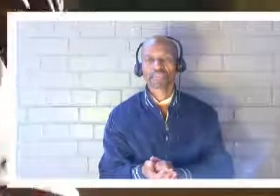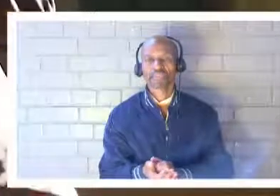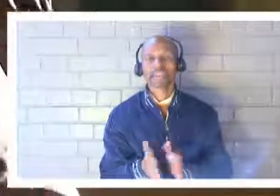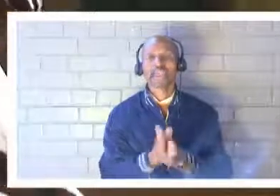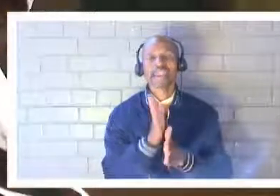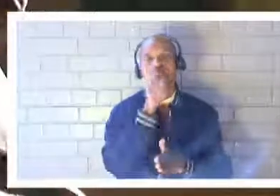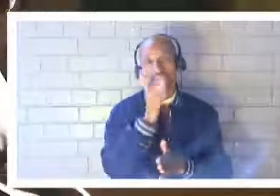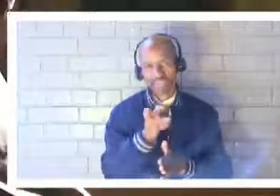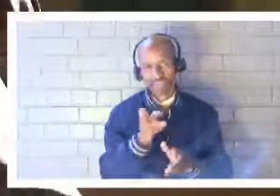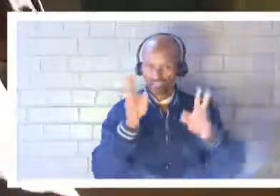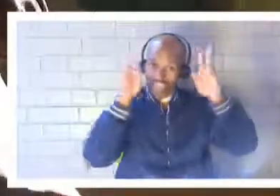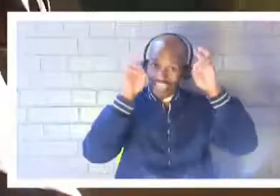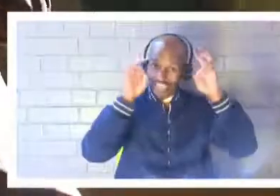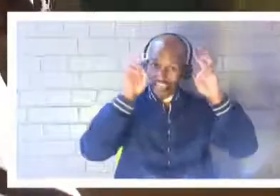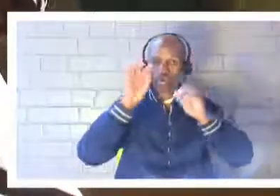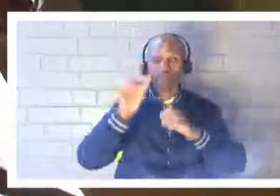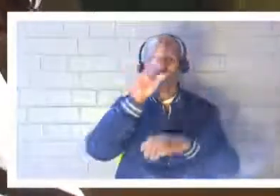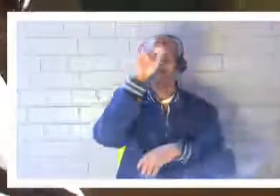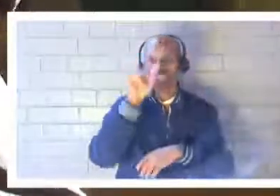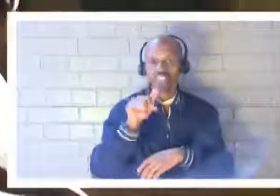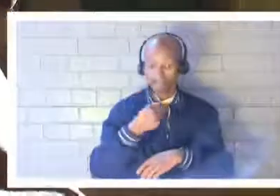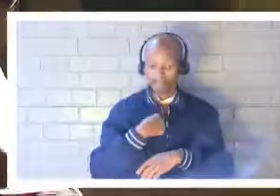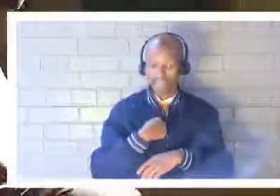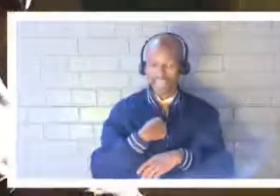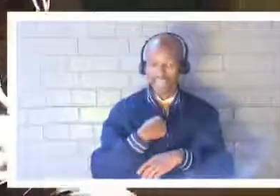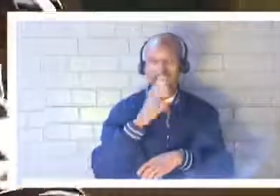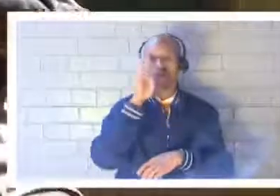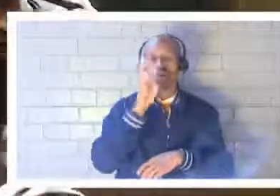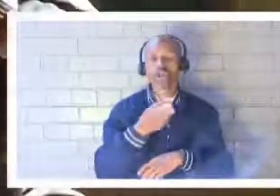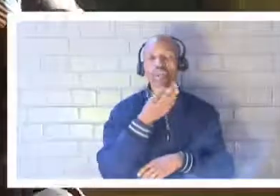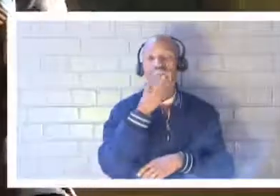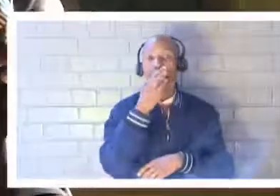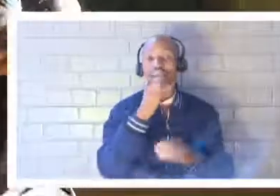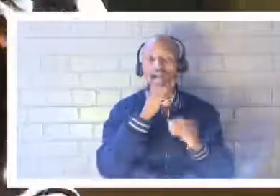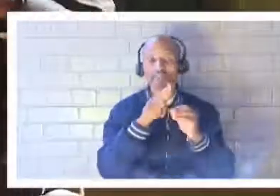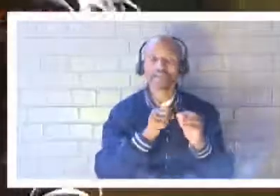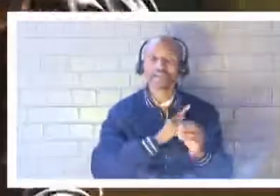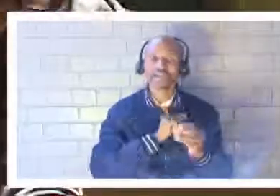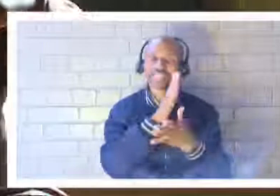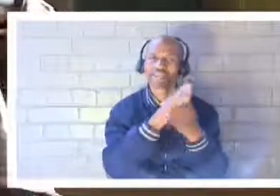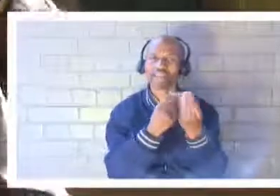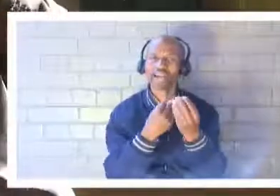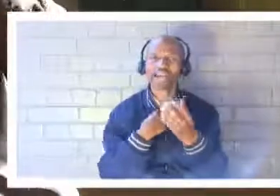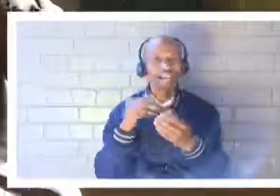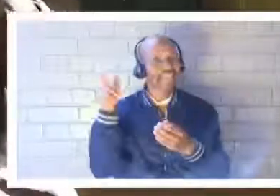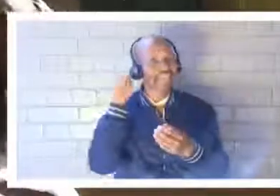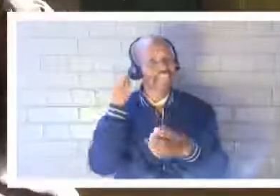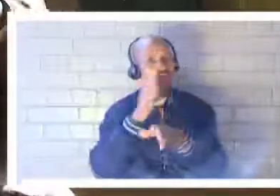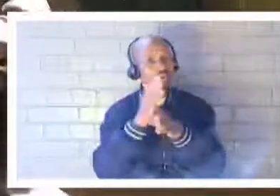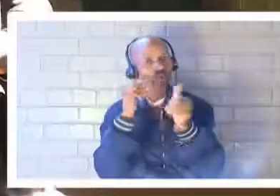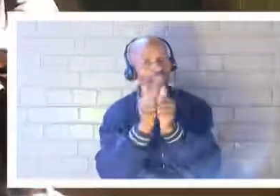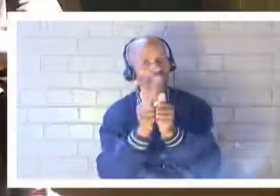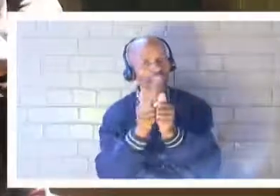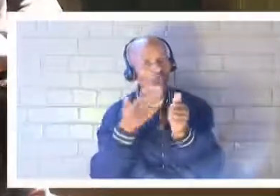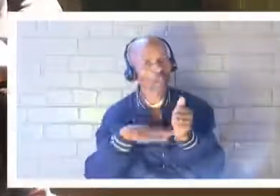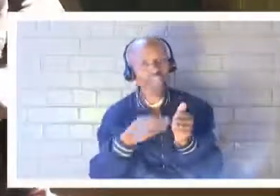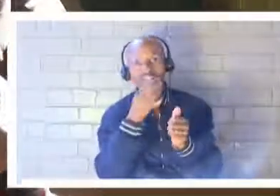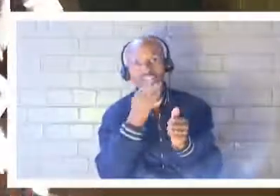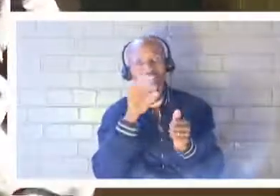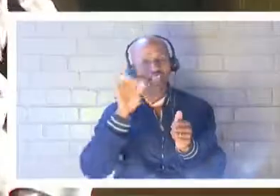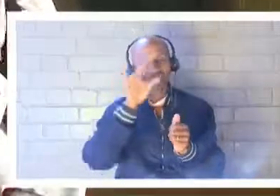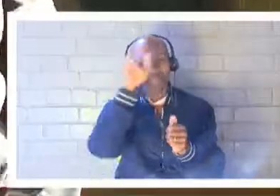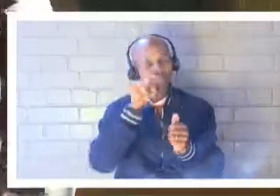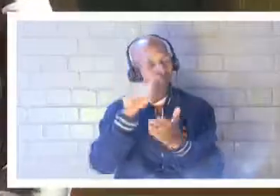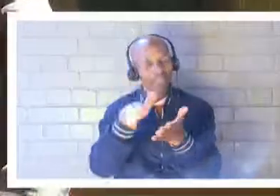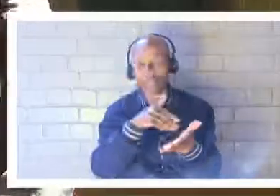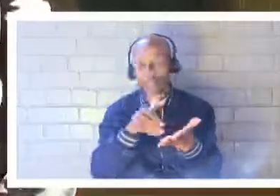And also the issue of capacity, I will hunch on it because it's something that I had one of my colleagues wanting to say we don't have capacity.